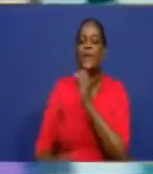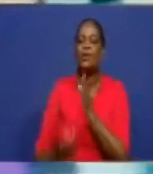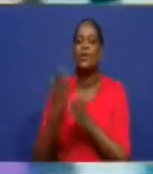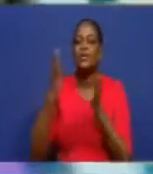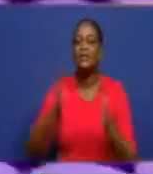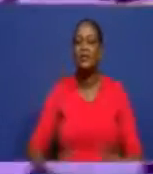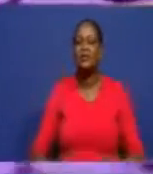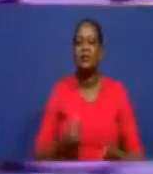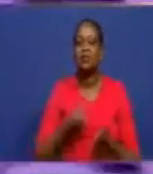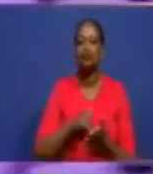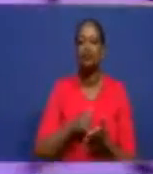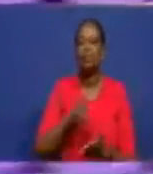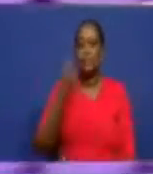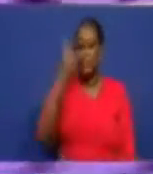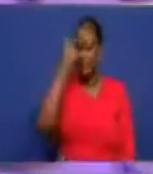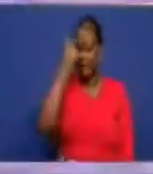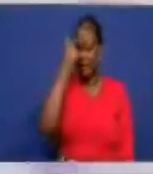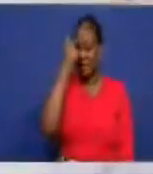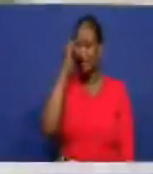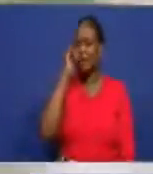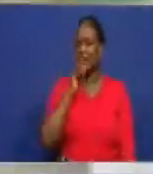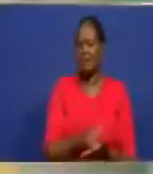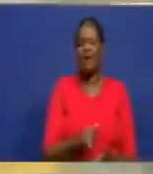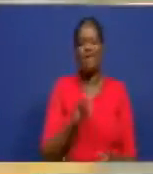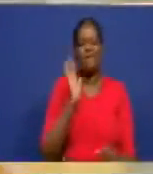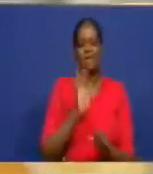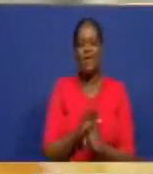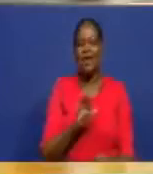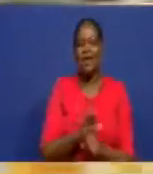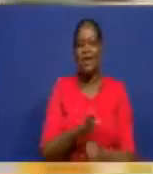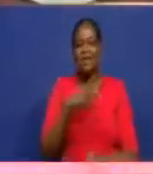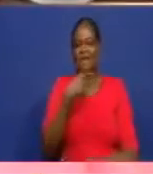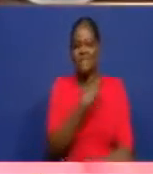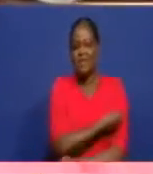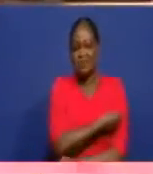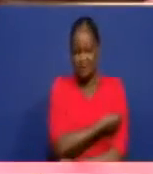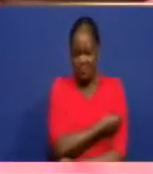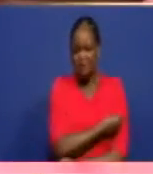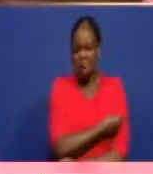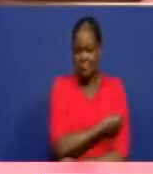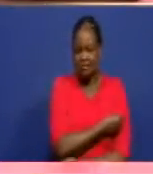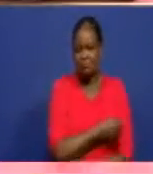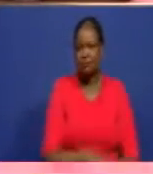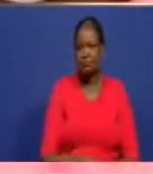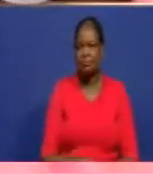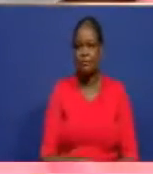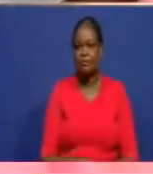including from India, the main source of vaccines for the global COVAX vaccine sharing program.